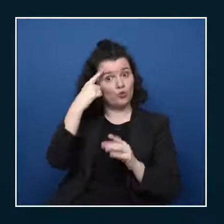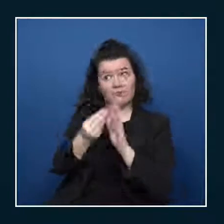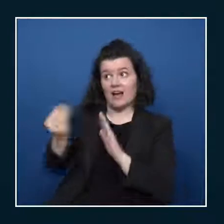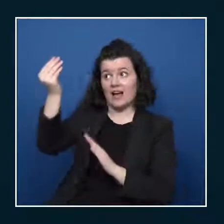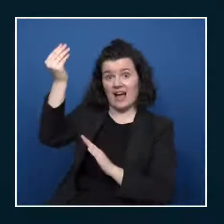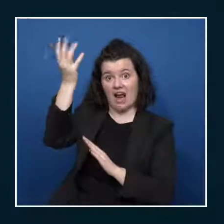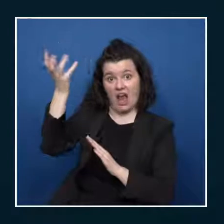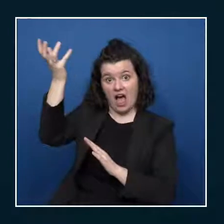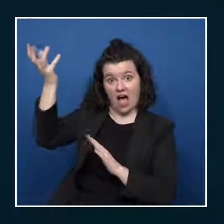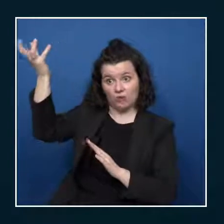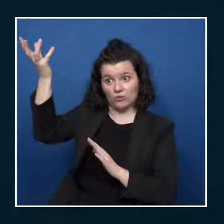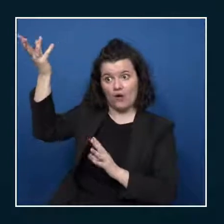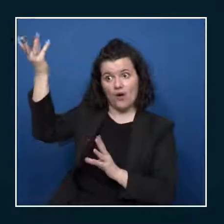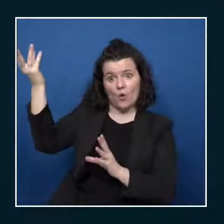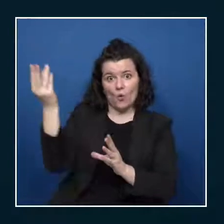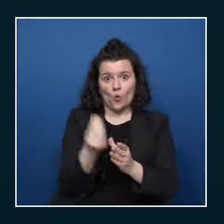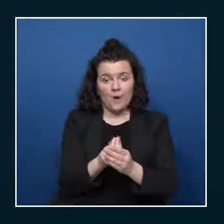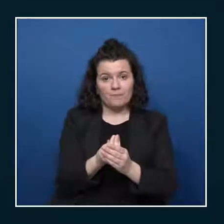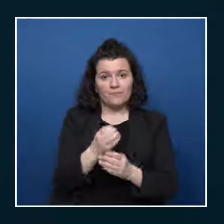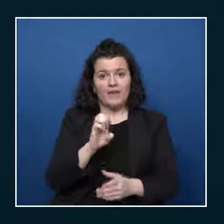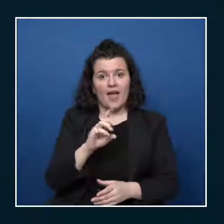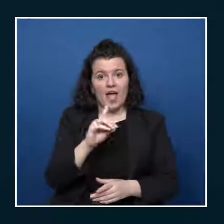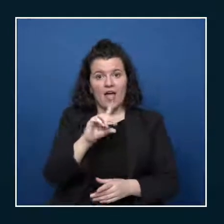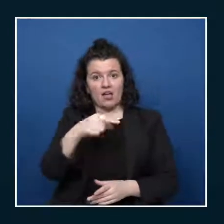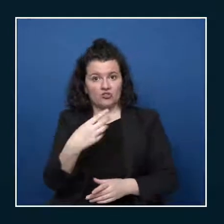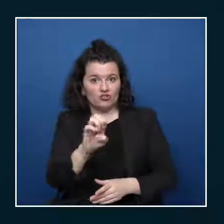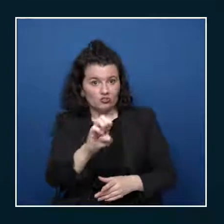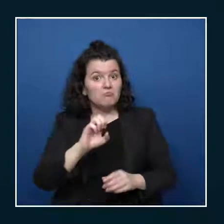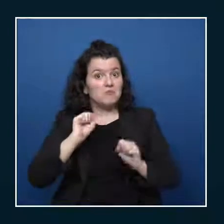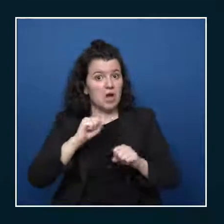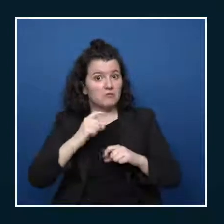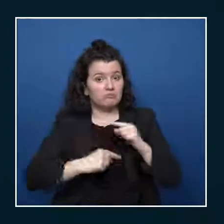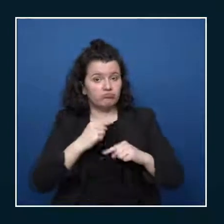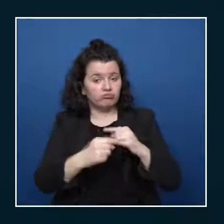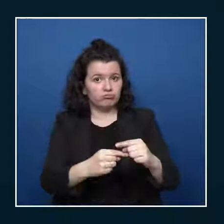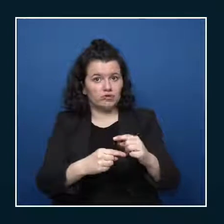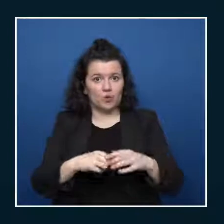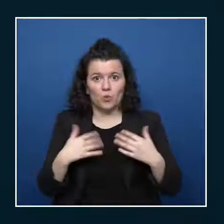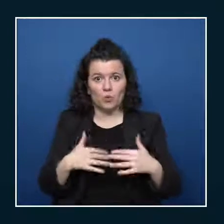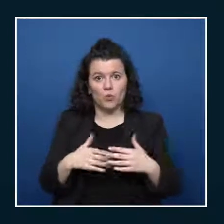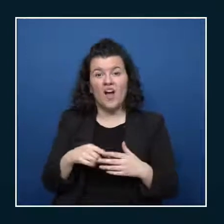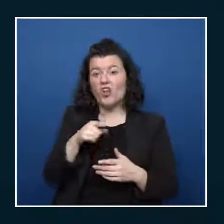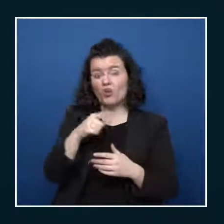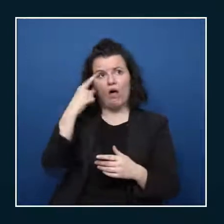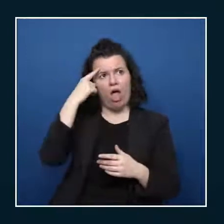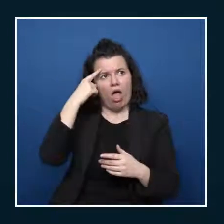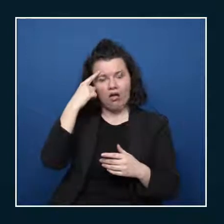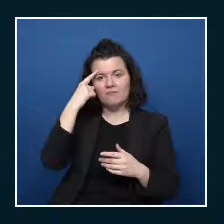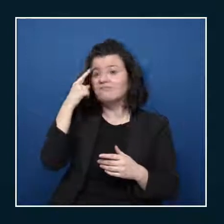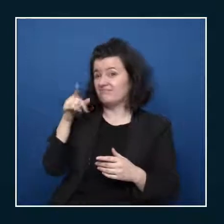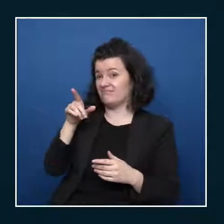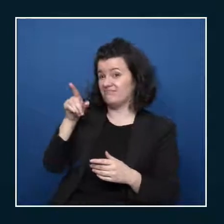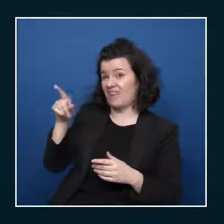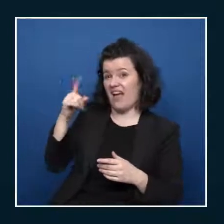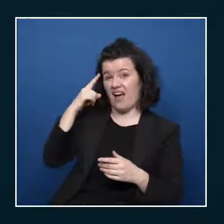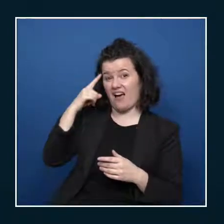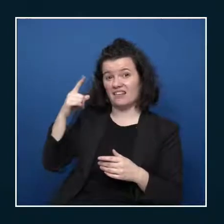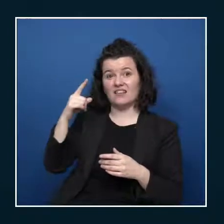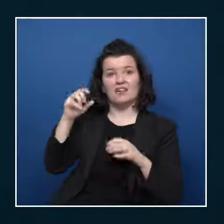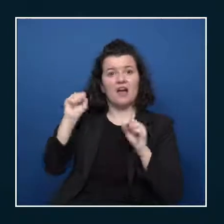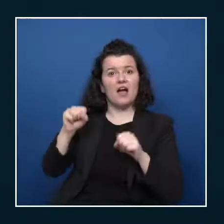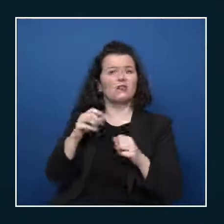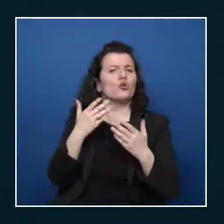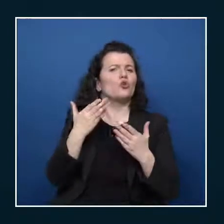or somehow low connected scenario, which will also probably solve your problem of detecting your llamas.